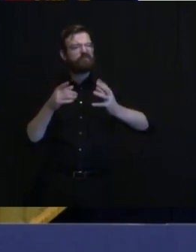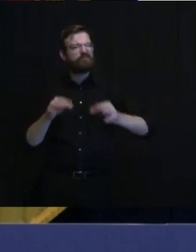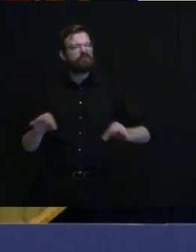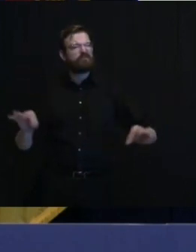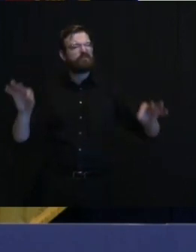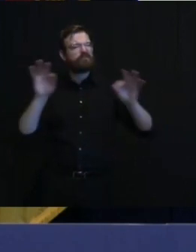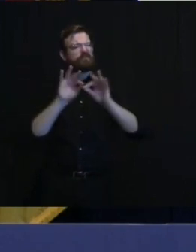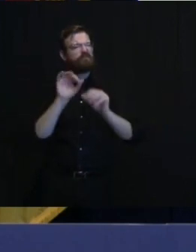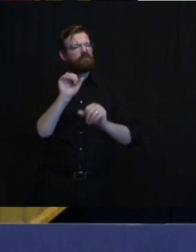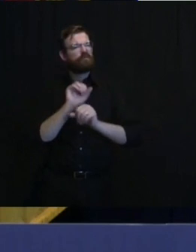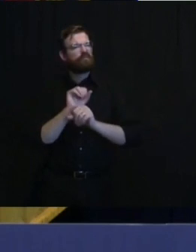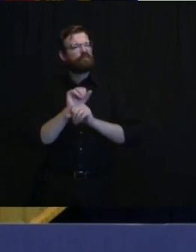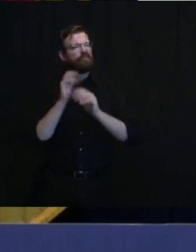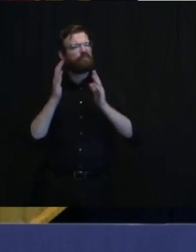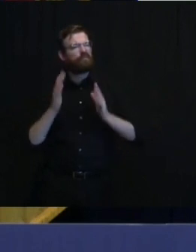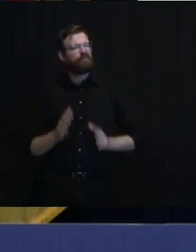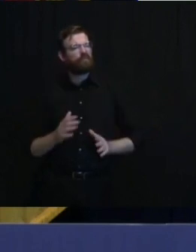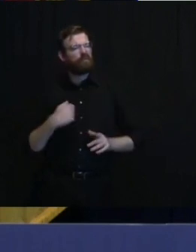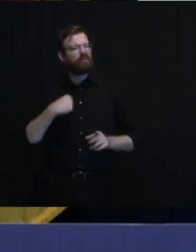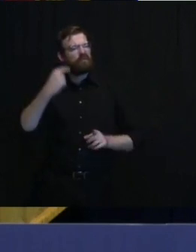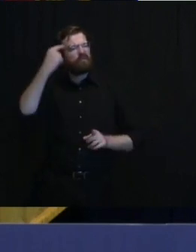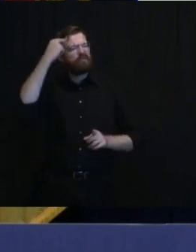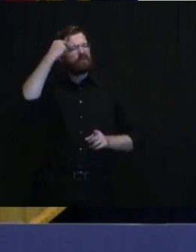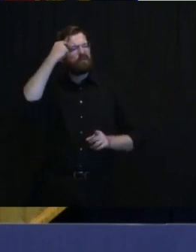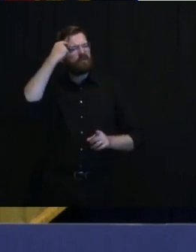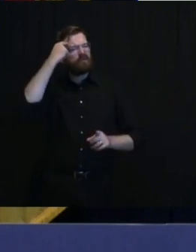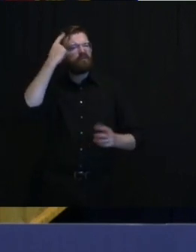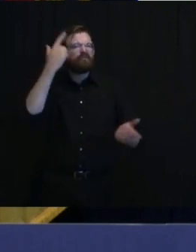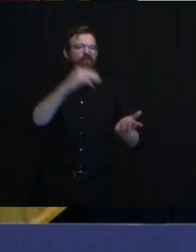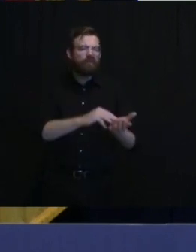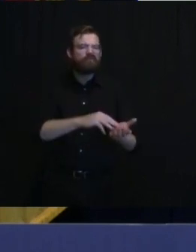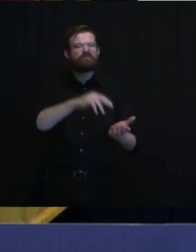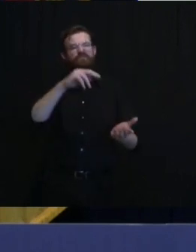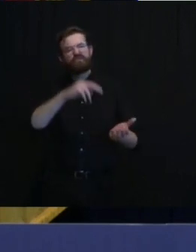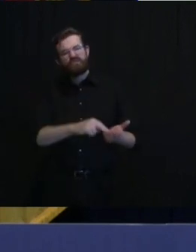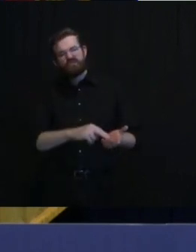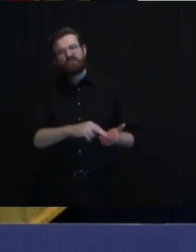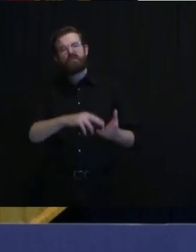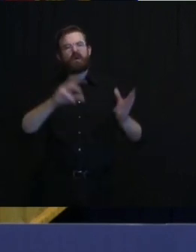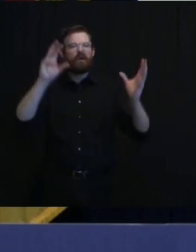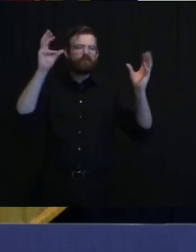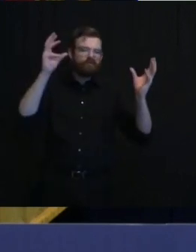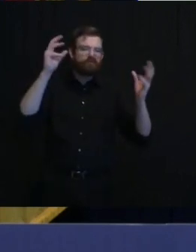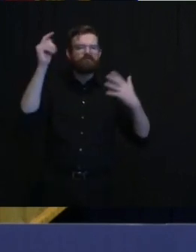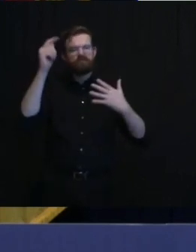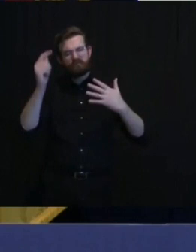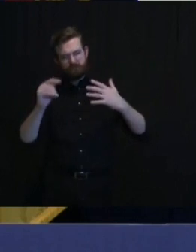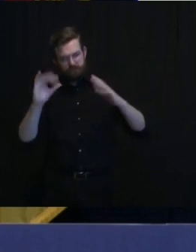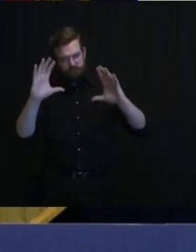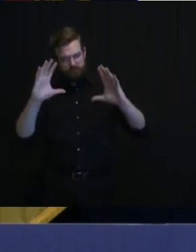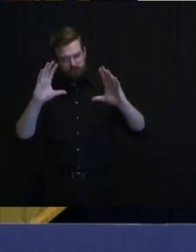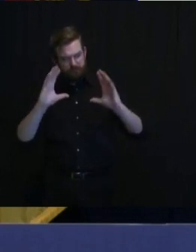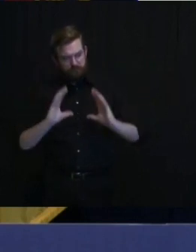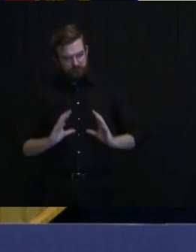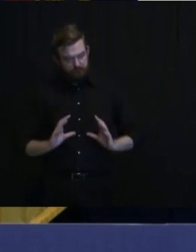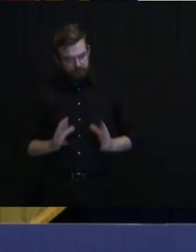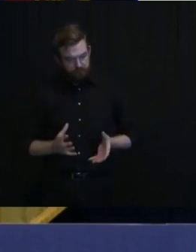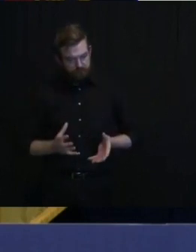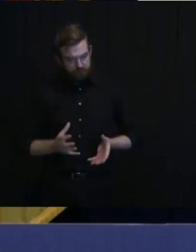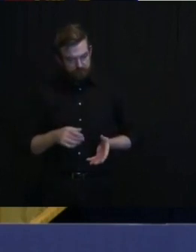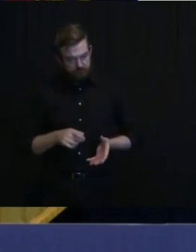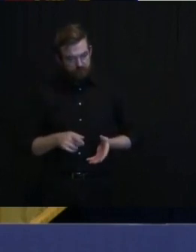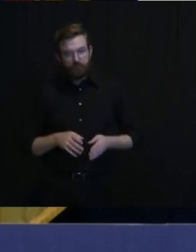et cetera. And the third group is largely general population. I think these numbers are overwhelmingly meaningful as an amateur